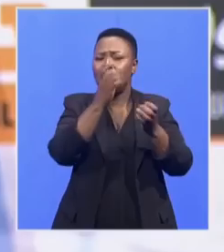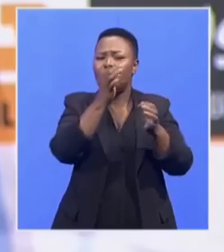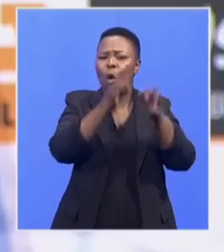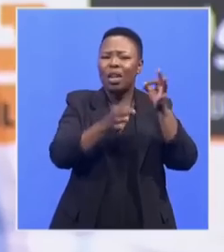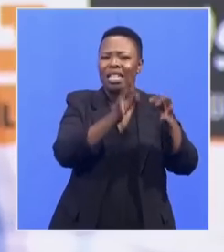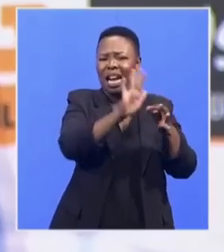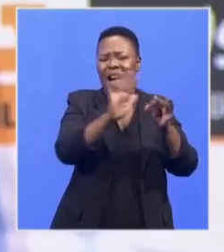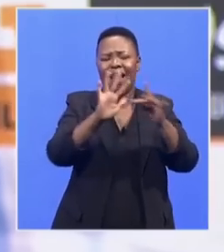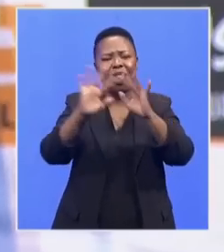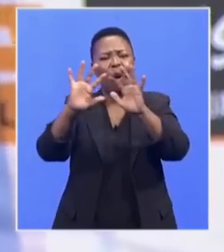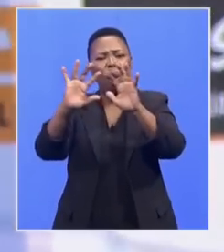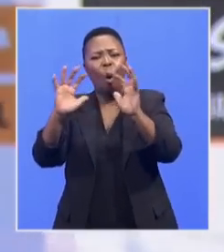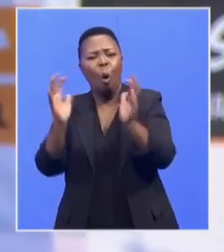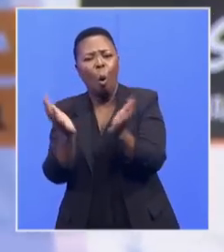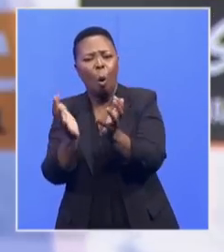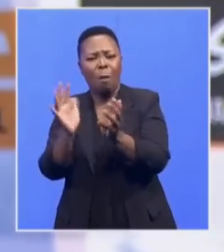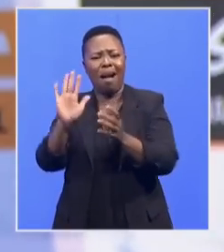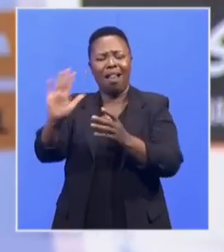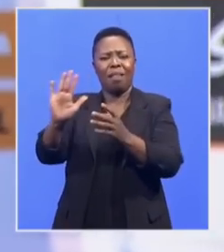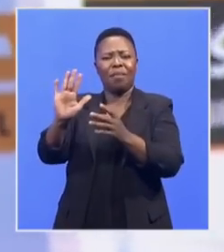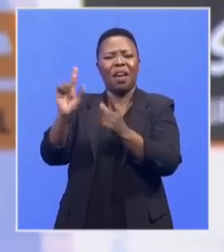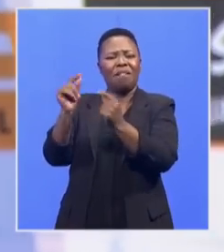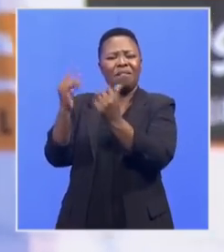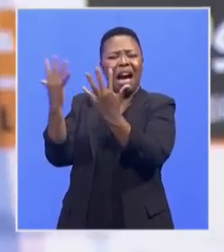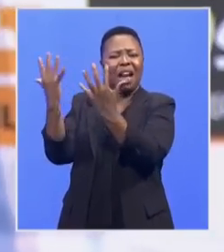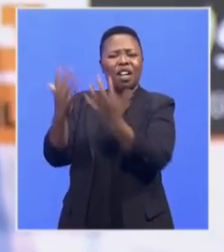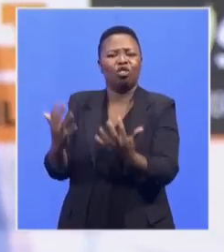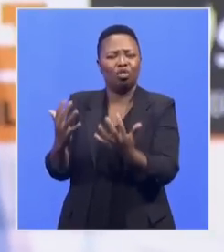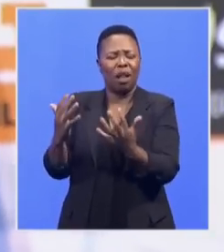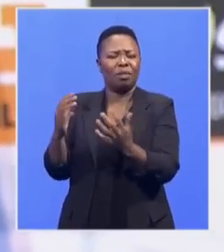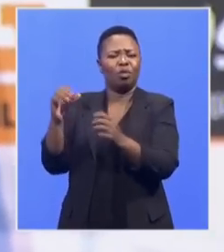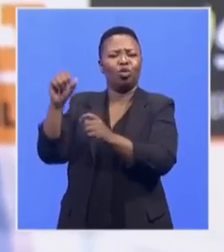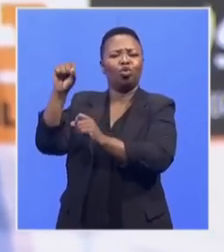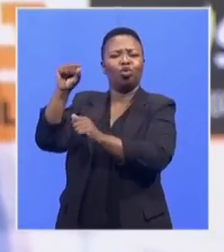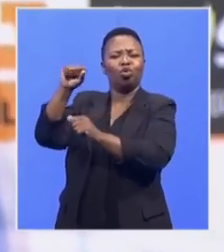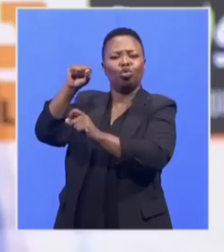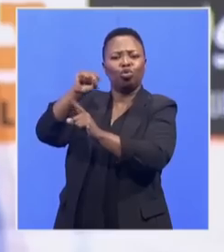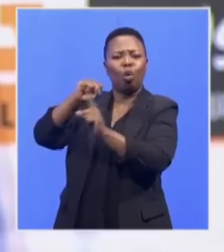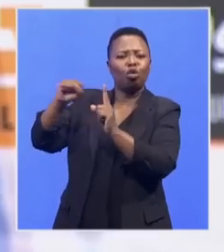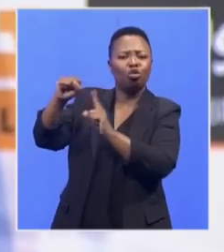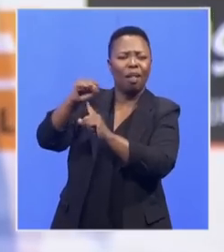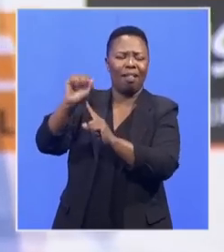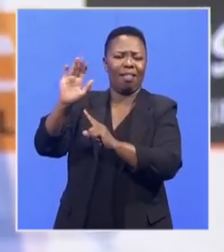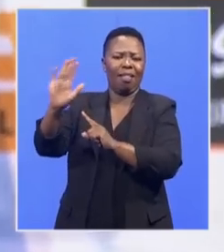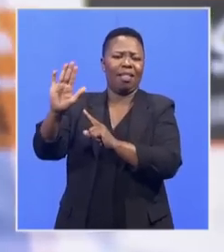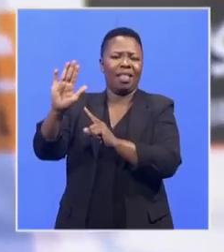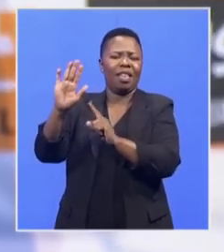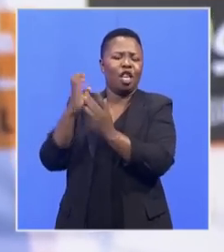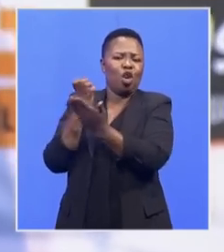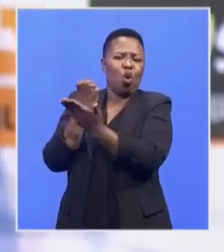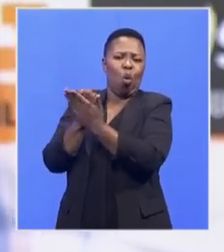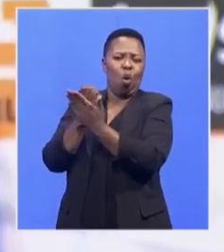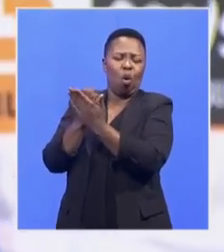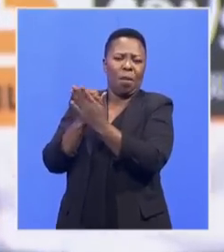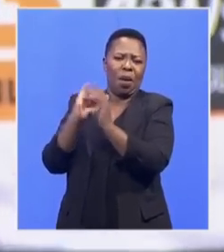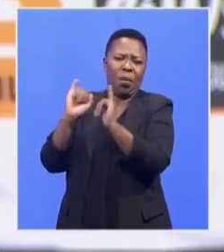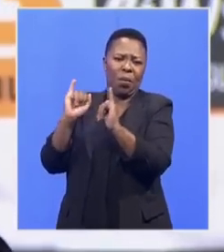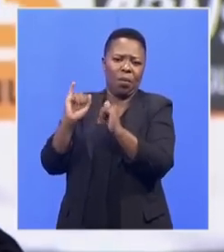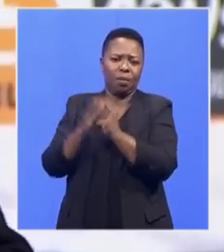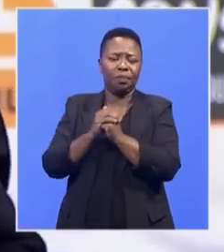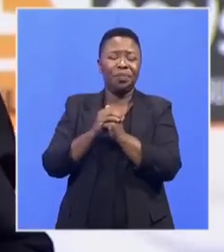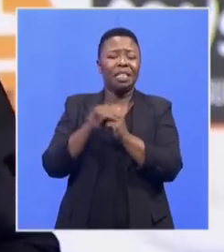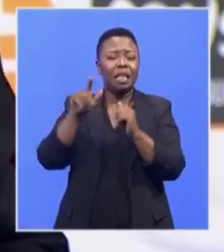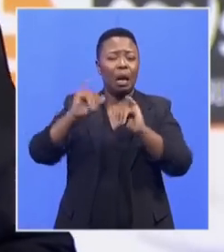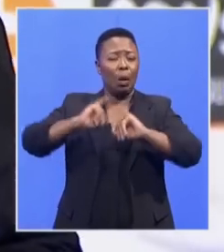financial, social and economic shocks, worsening also natural